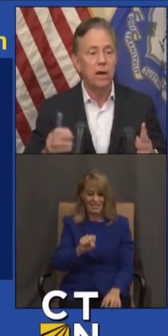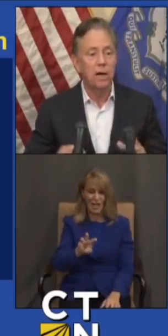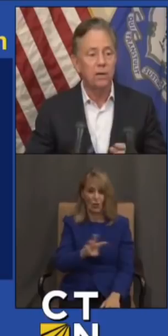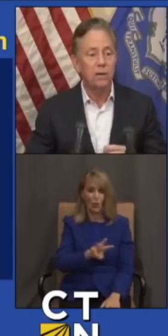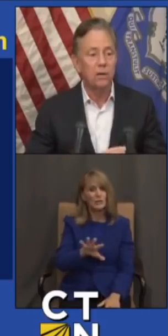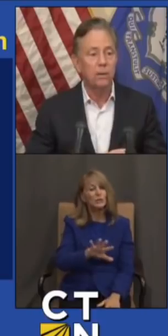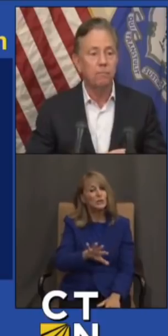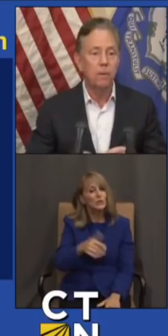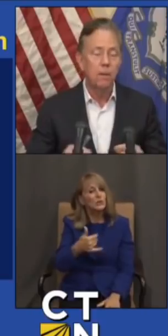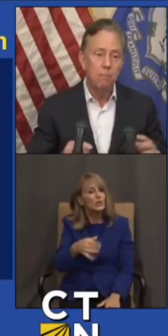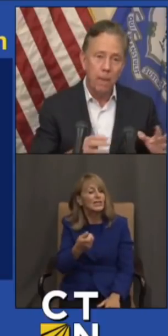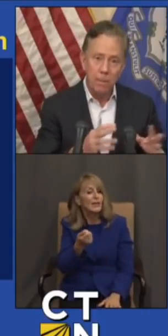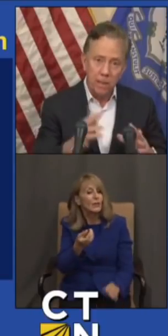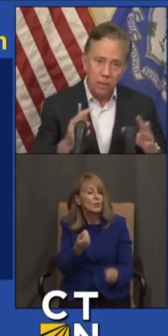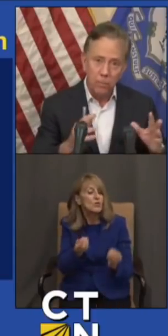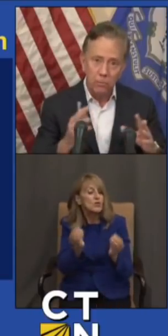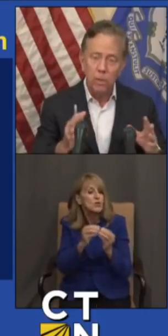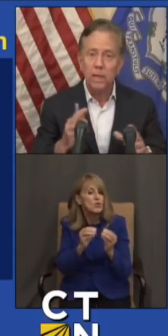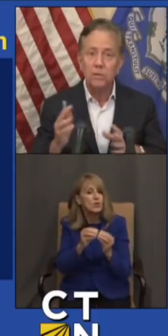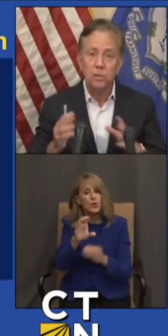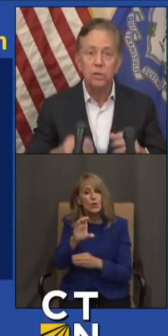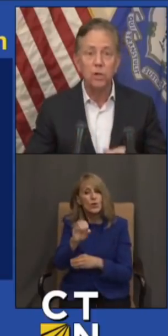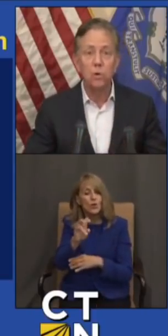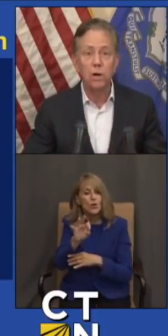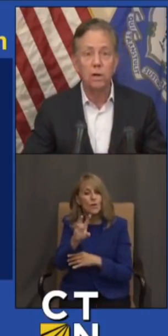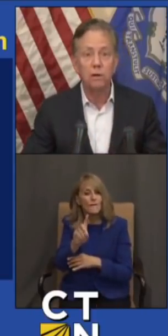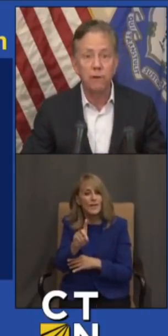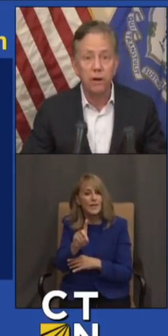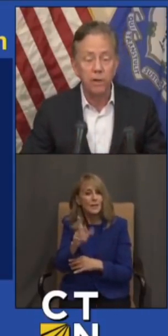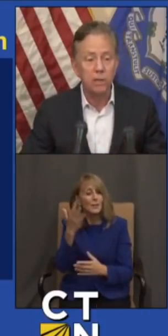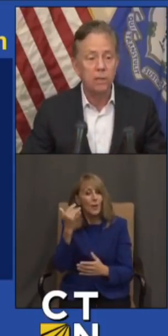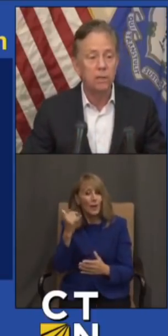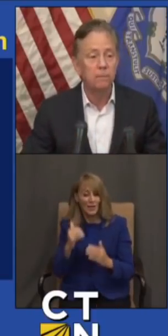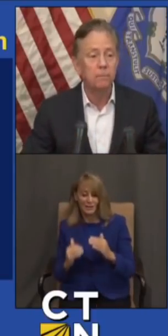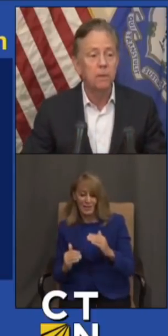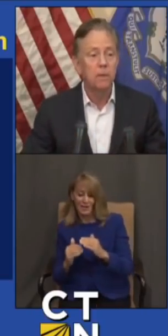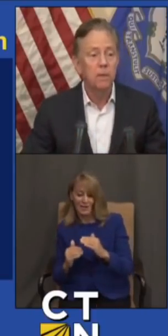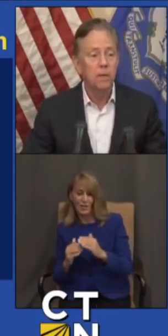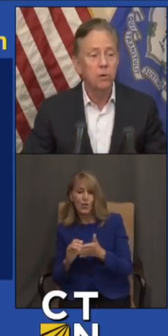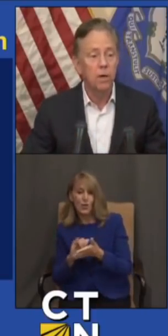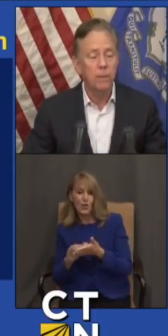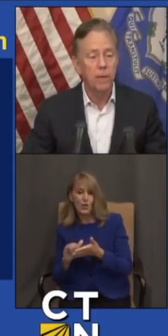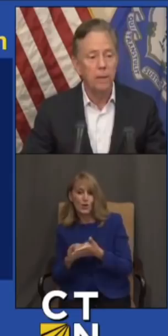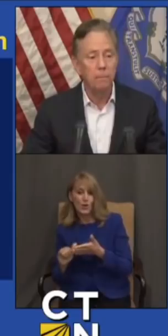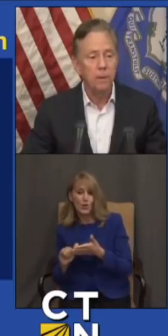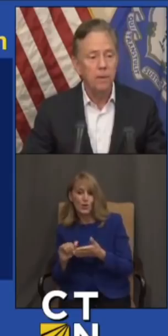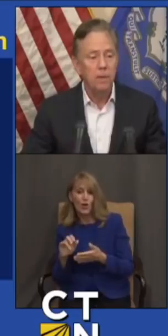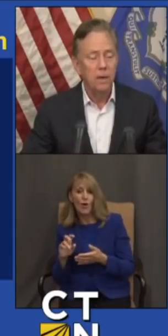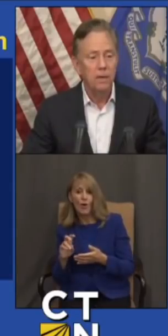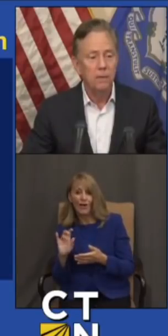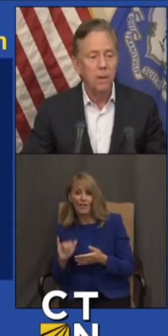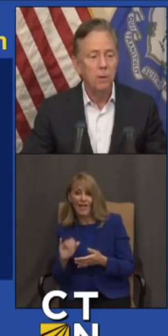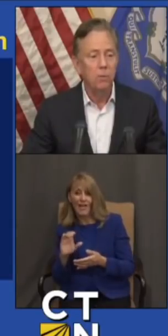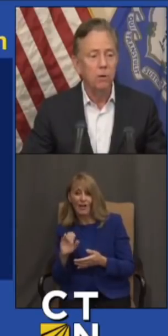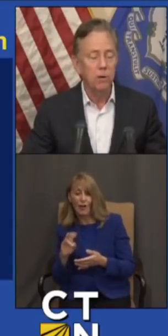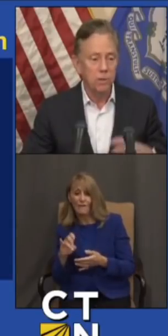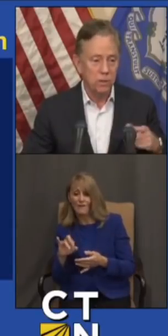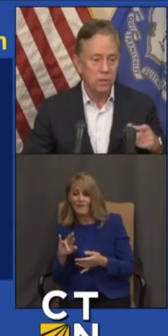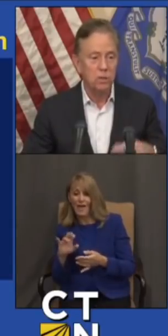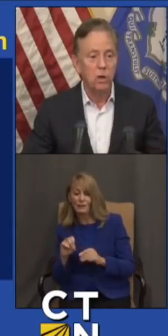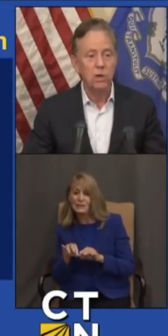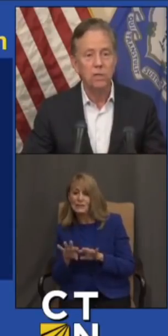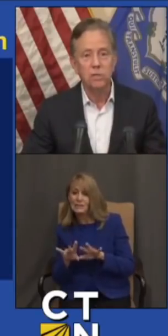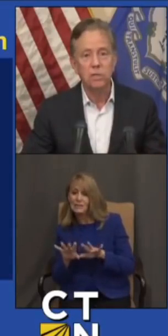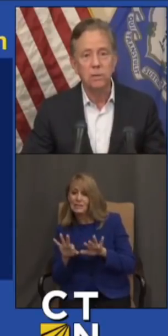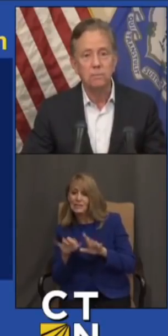little hotter, maybe a little bit related to the New York variant, you know, coming up. You may be wondering what's